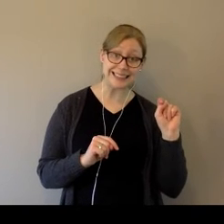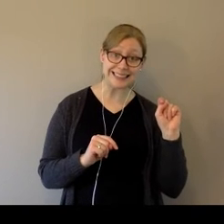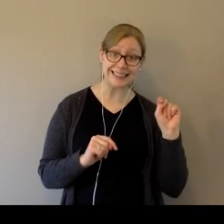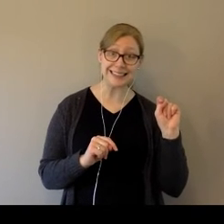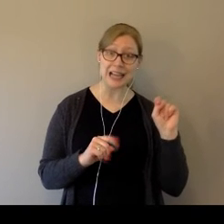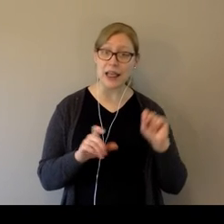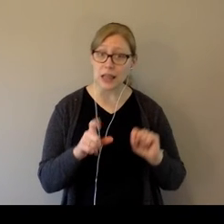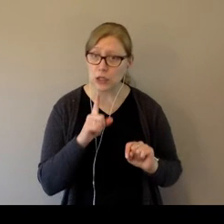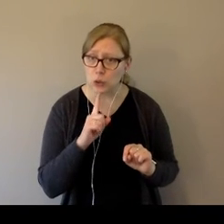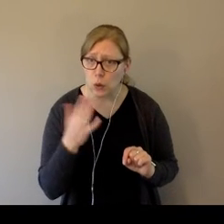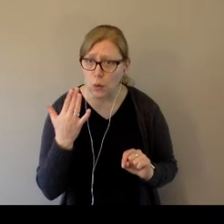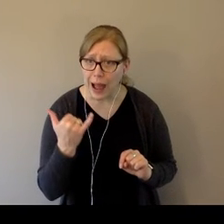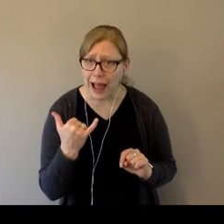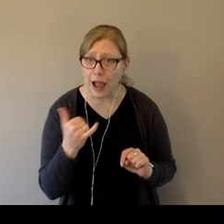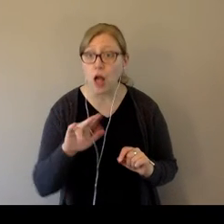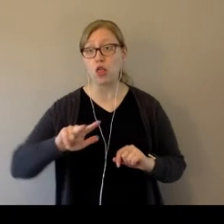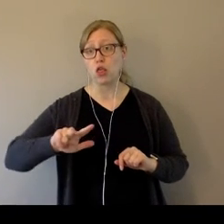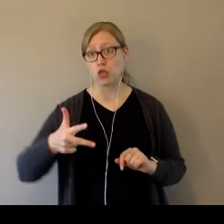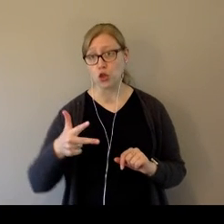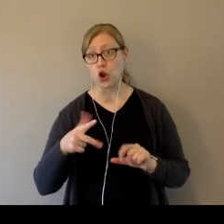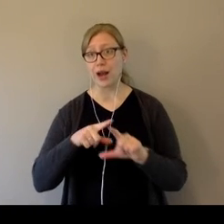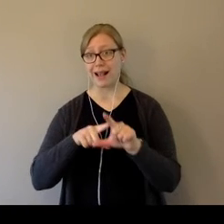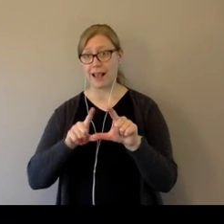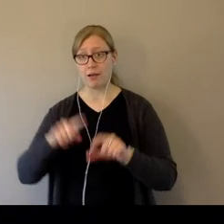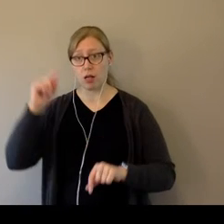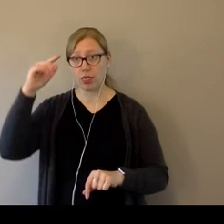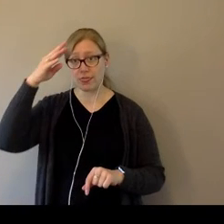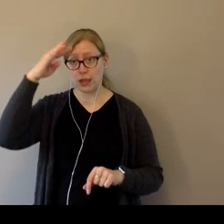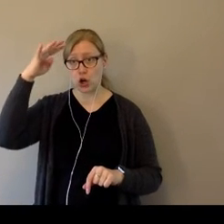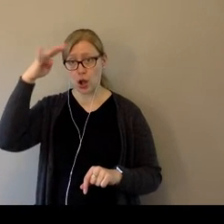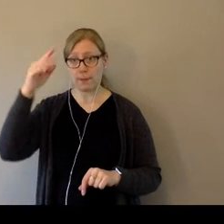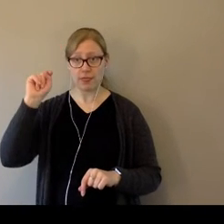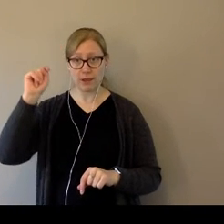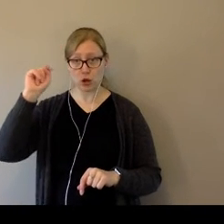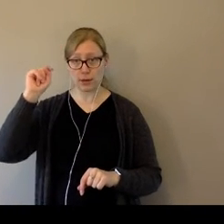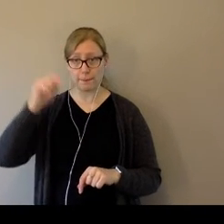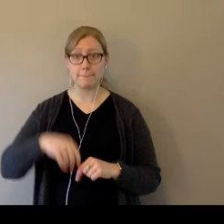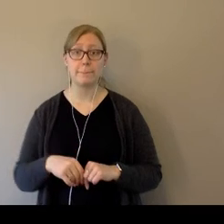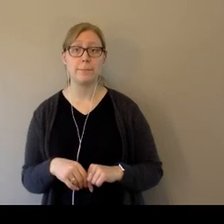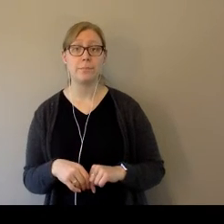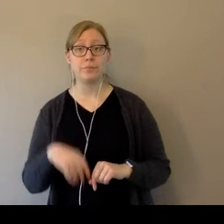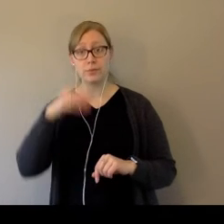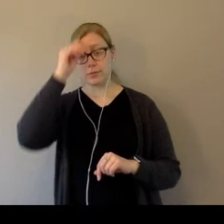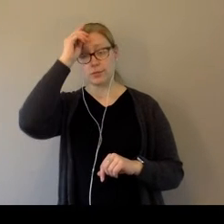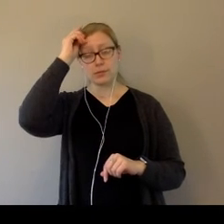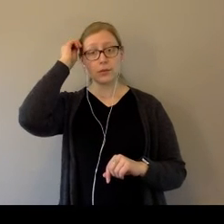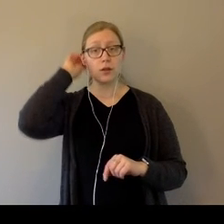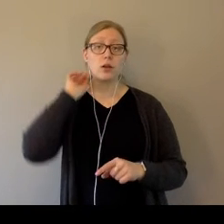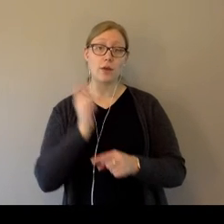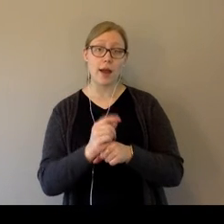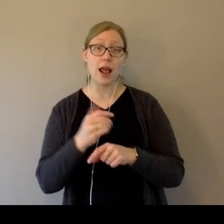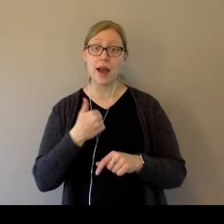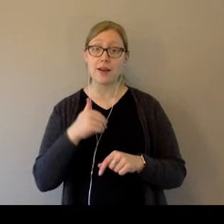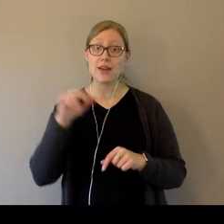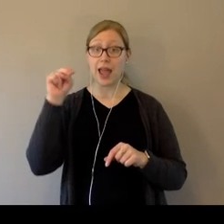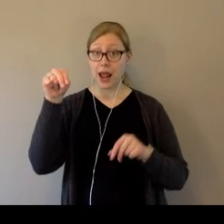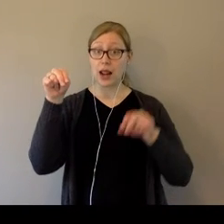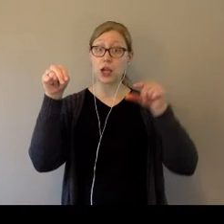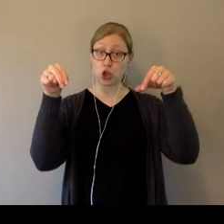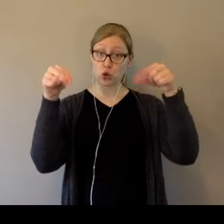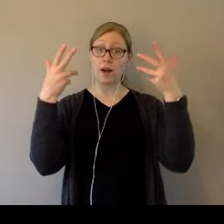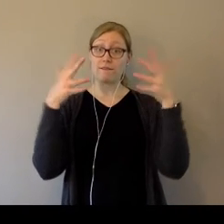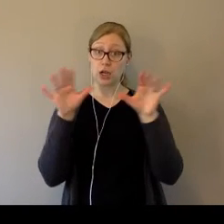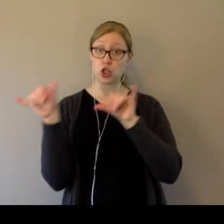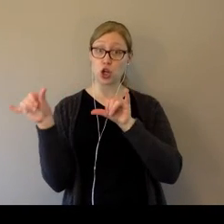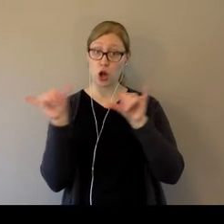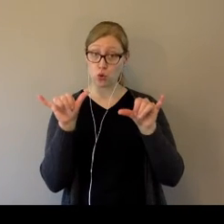have N is the same as angle N is congruent to Q, angle P is congruent to R, so this third angle has to be the